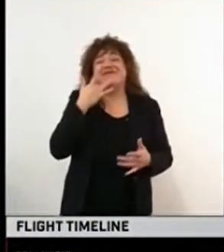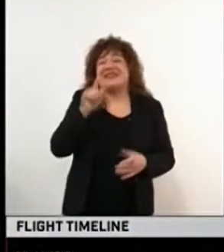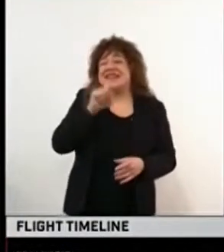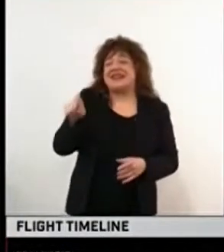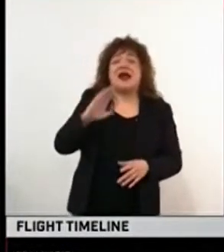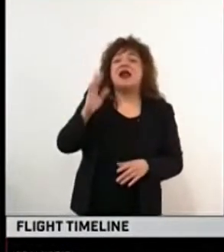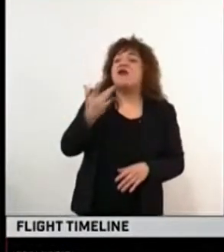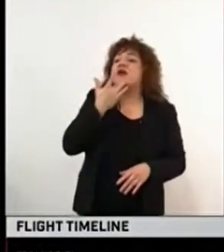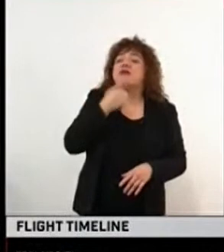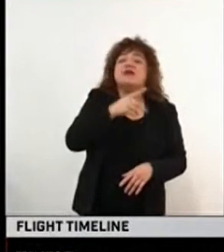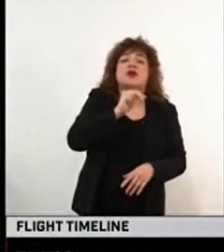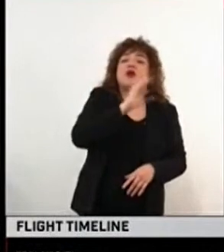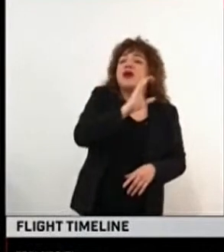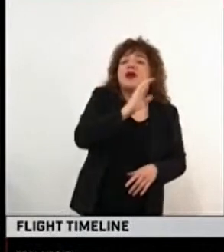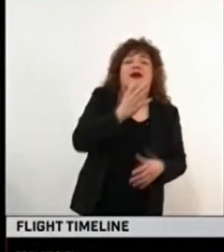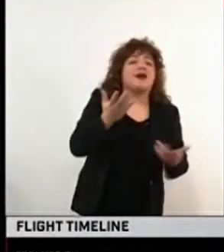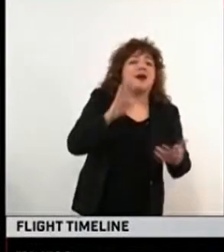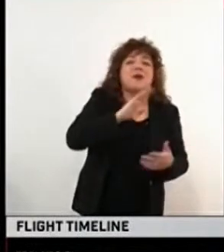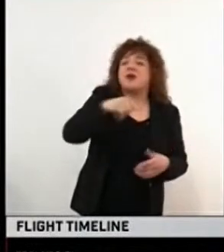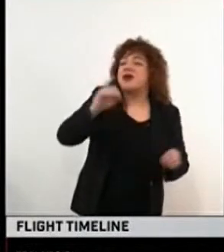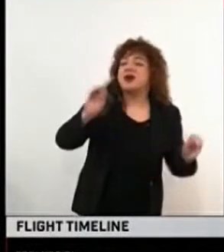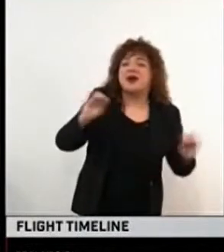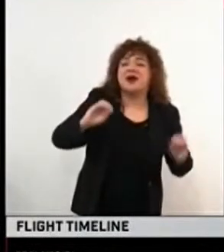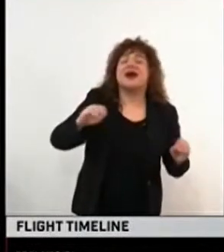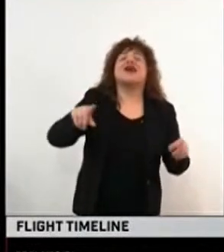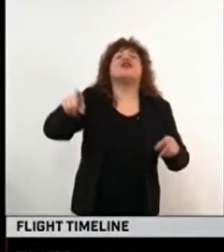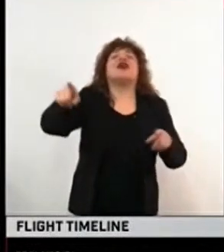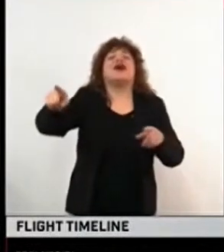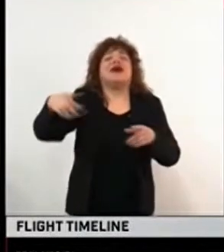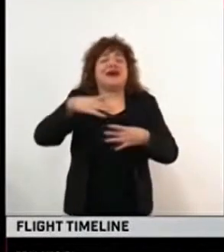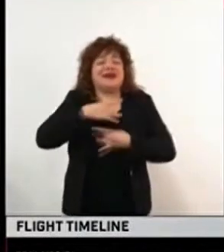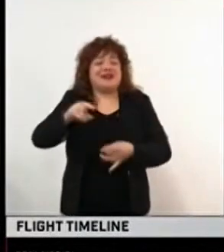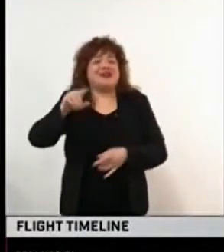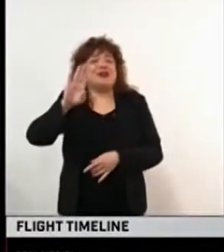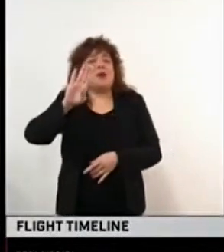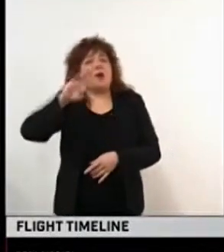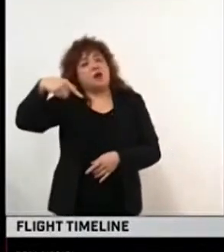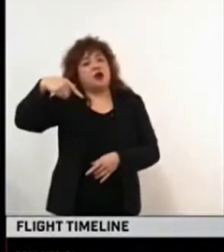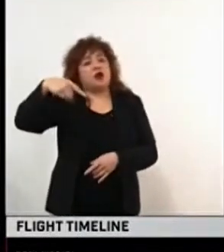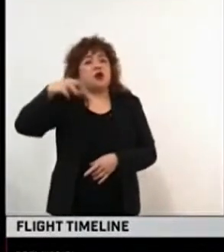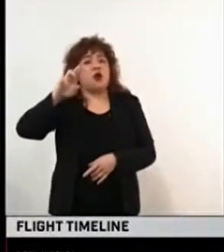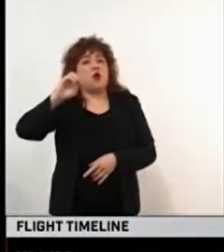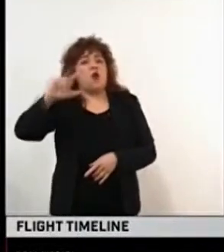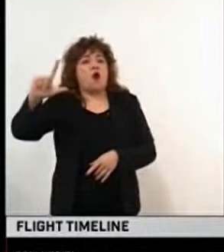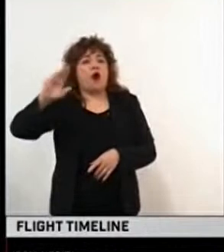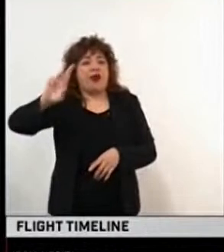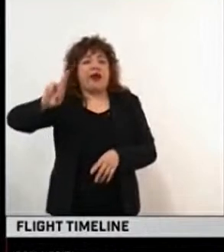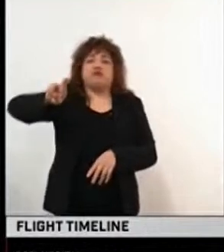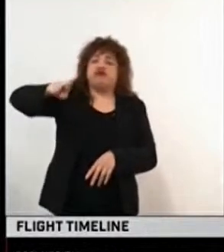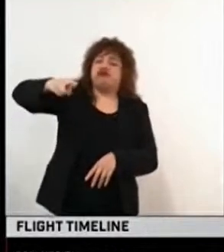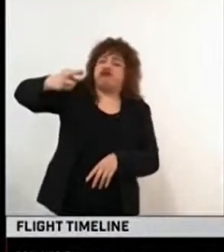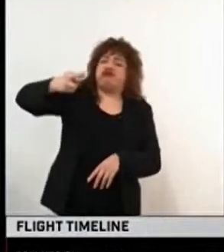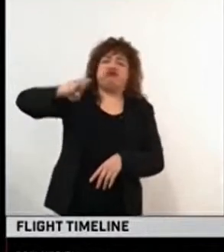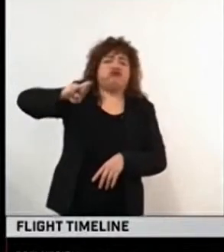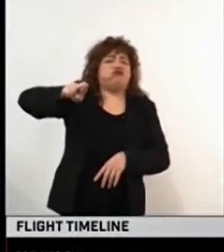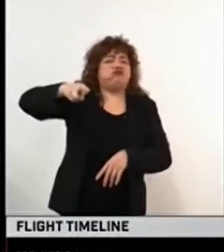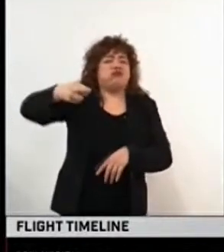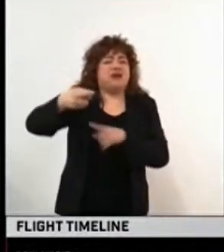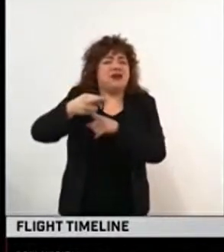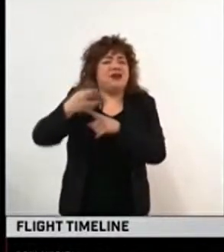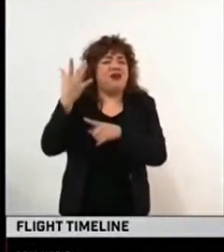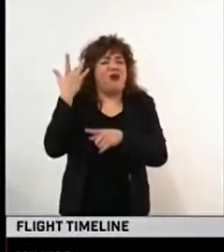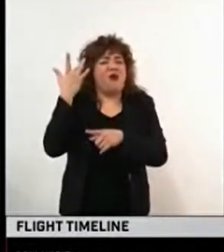But anyways, getting back to it, the barbecue roll. So it sounds like a very technical aeronautical terminology there. What is it, and why